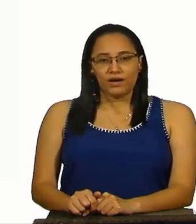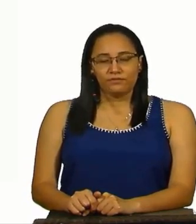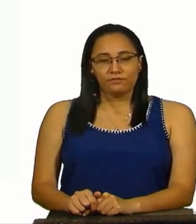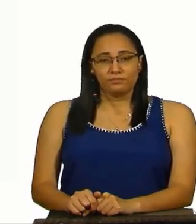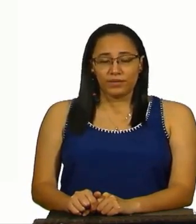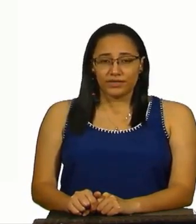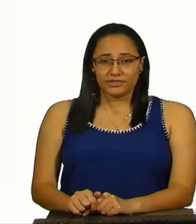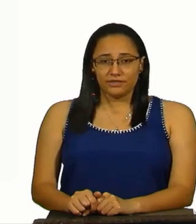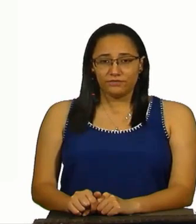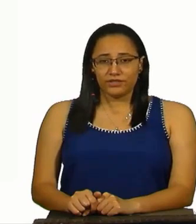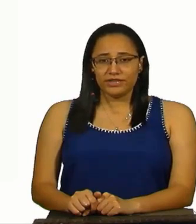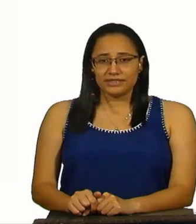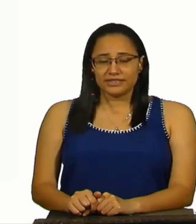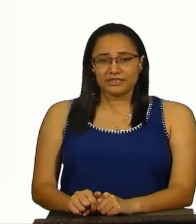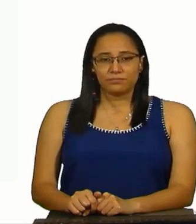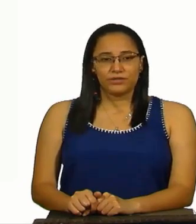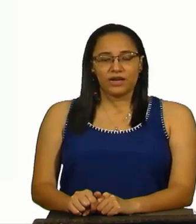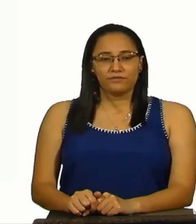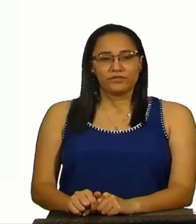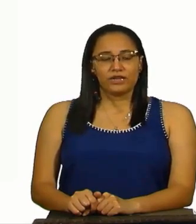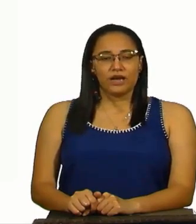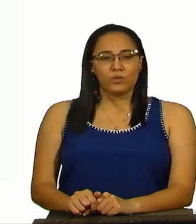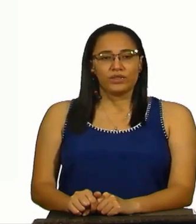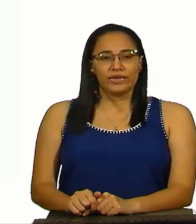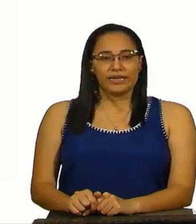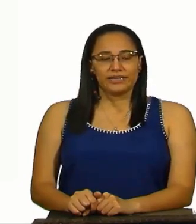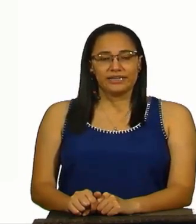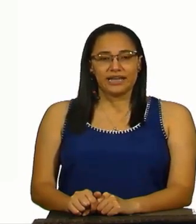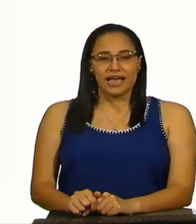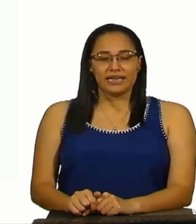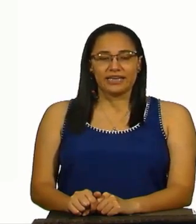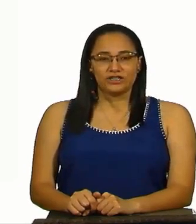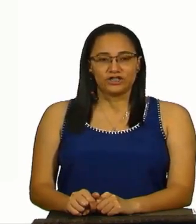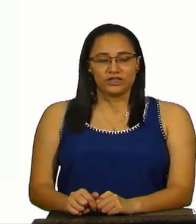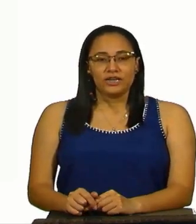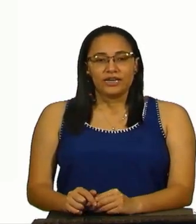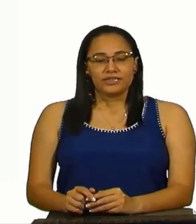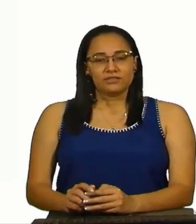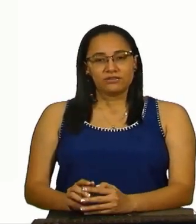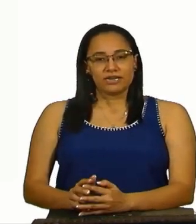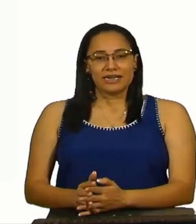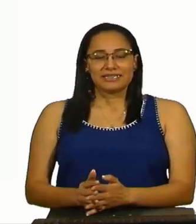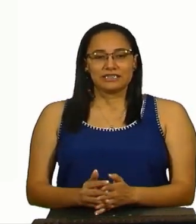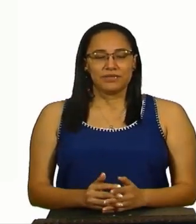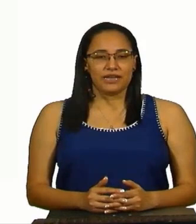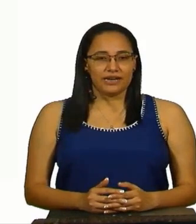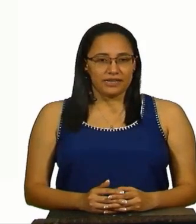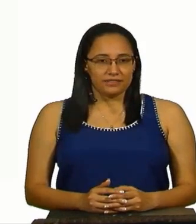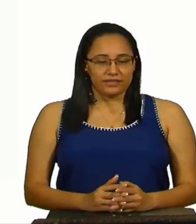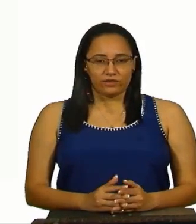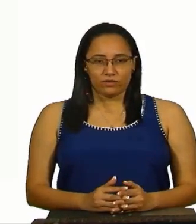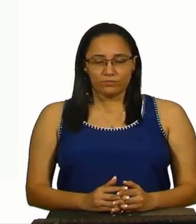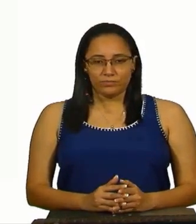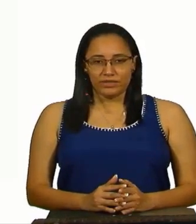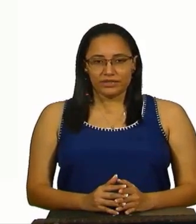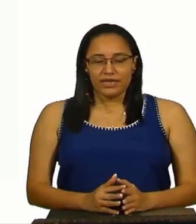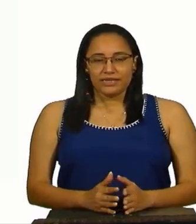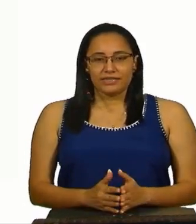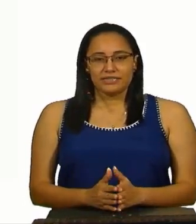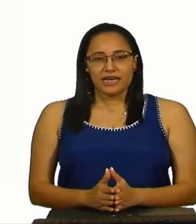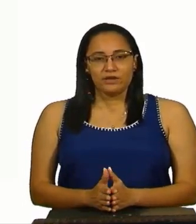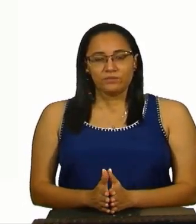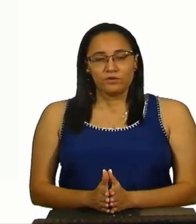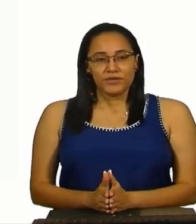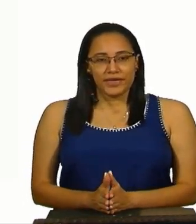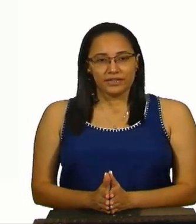infinitive. But if there isn't, the verb after allow will end in ing. Esta es una regla similar a la anterior con permit.